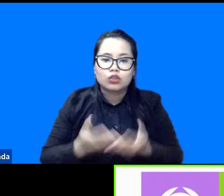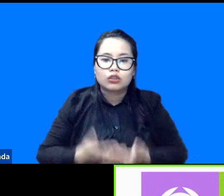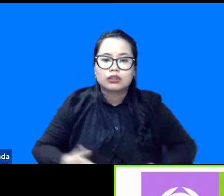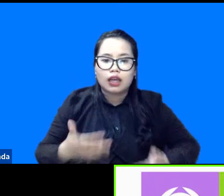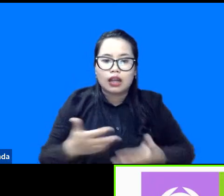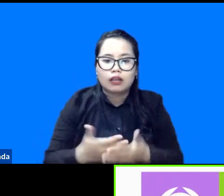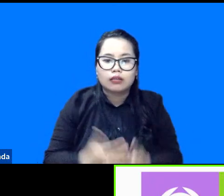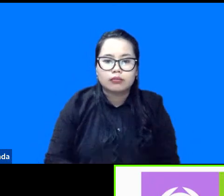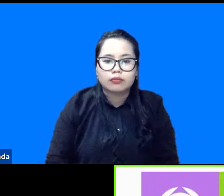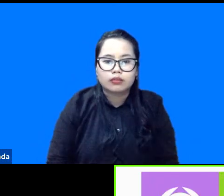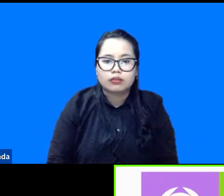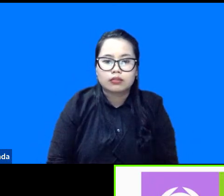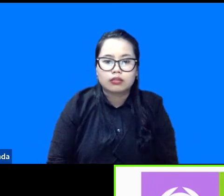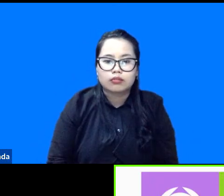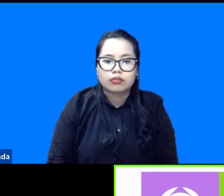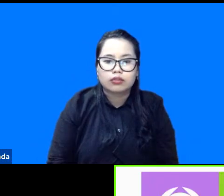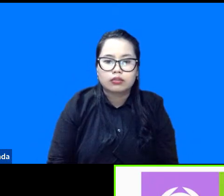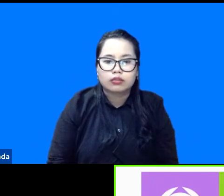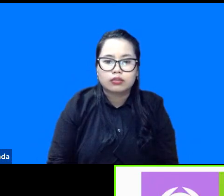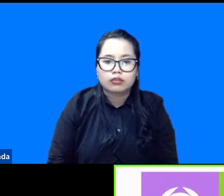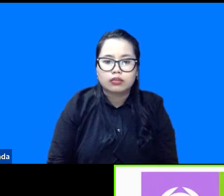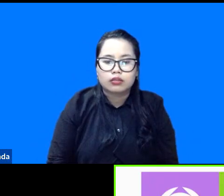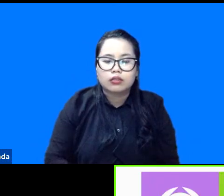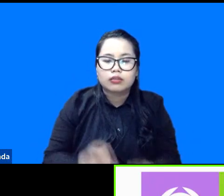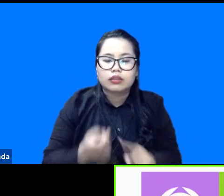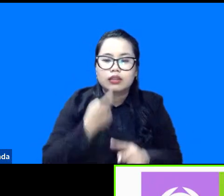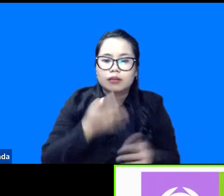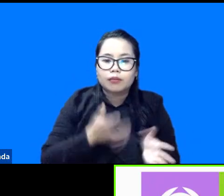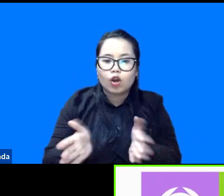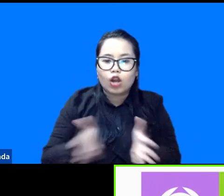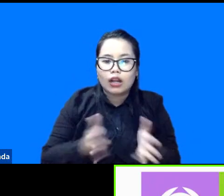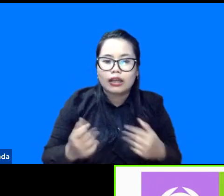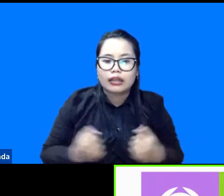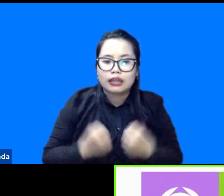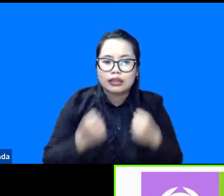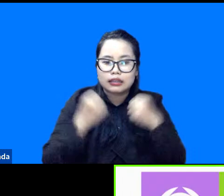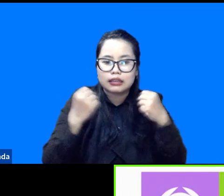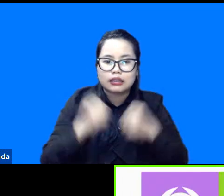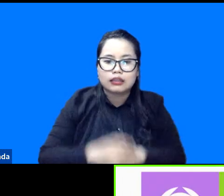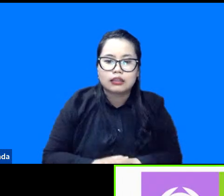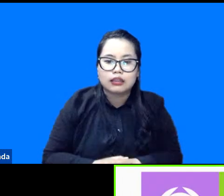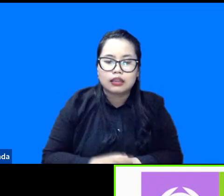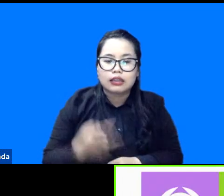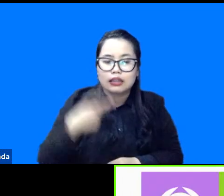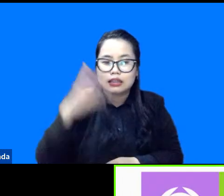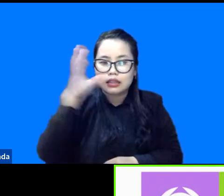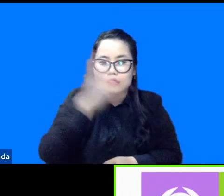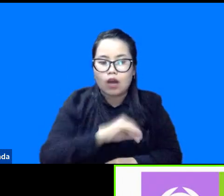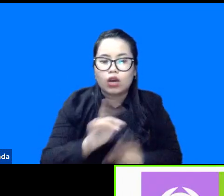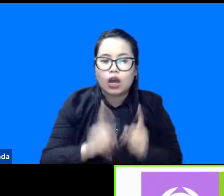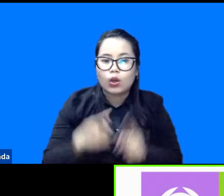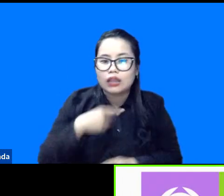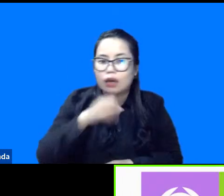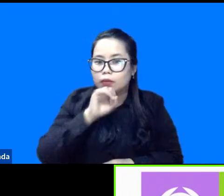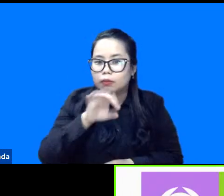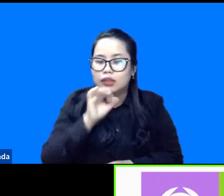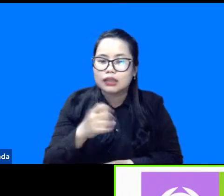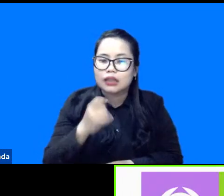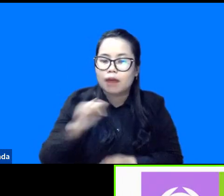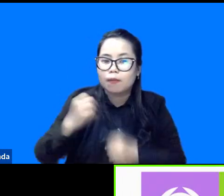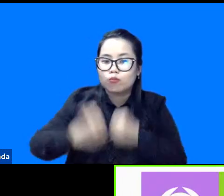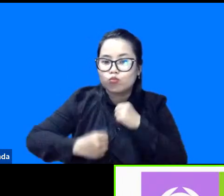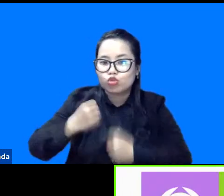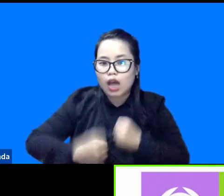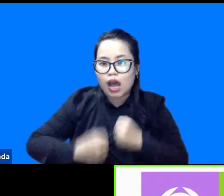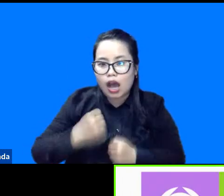governance. As we know that when we talk with the companies, we know that